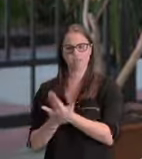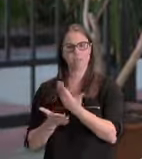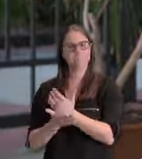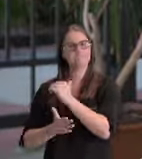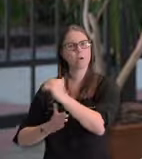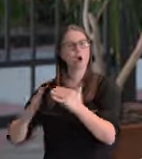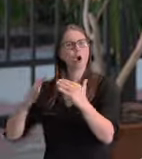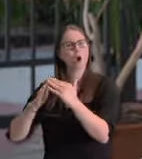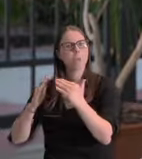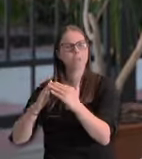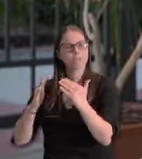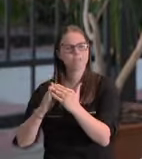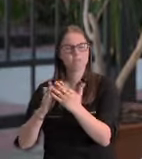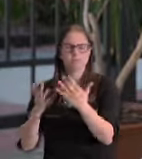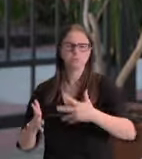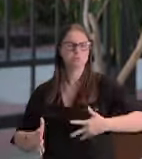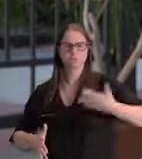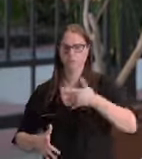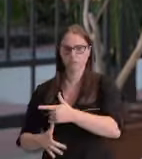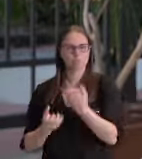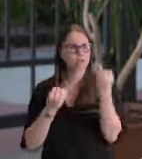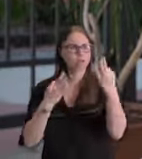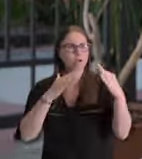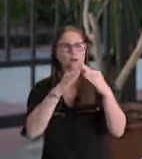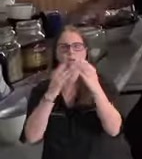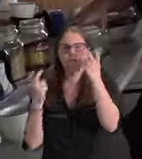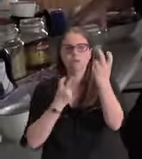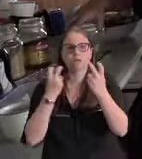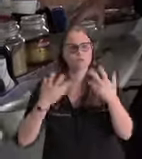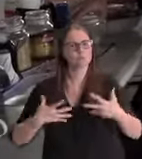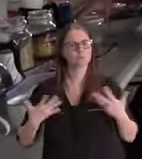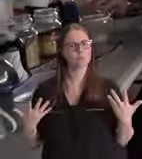becoming homeless with all the problems that attach to homelessness.